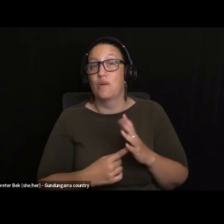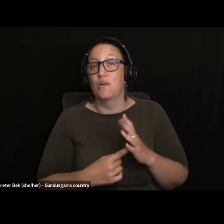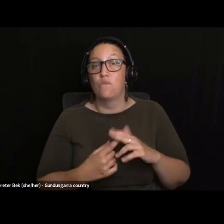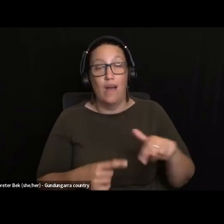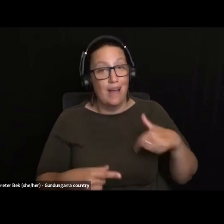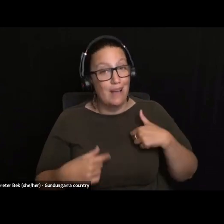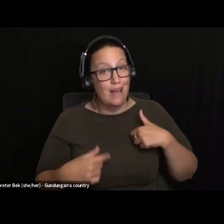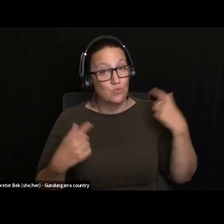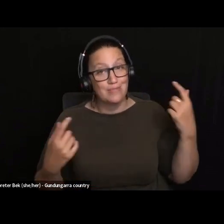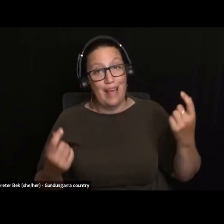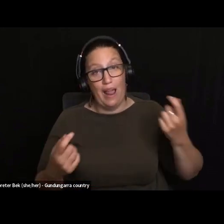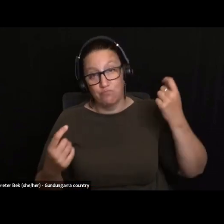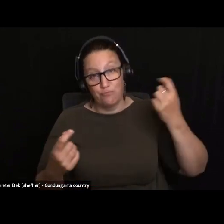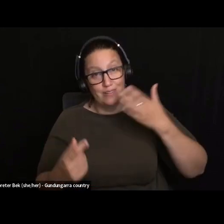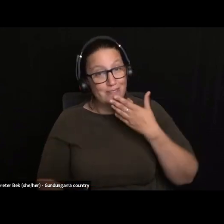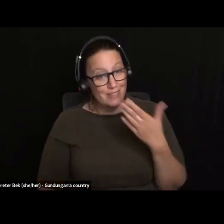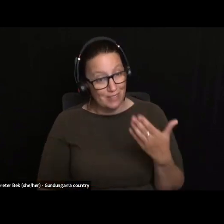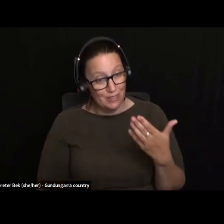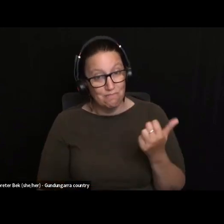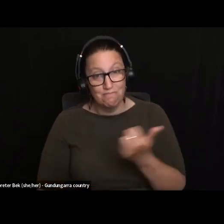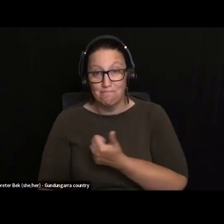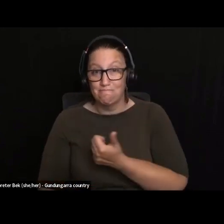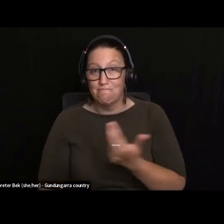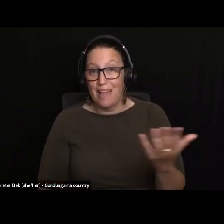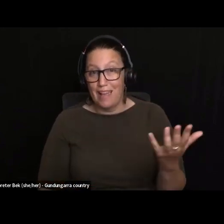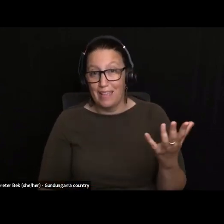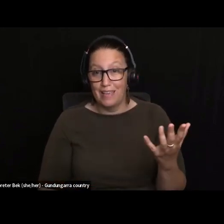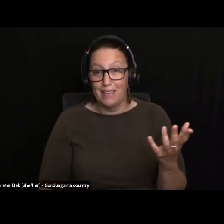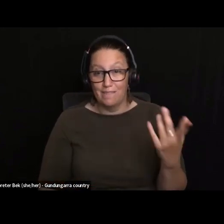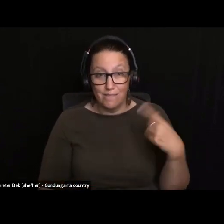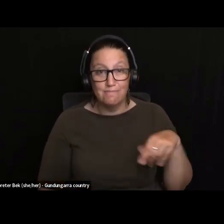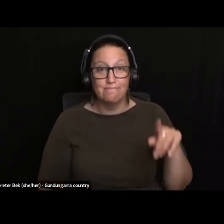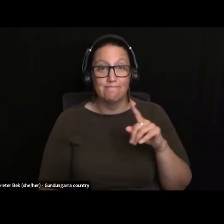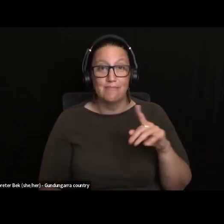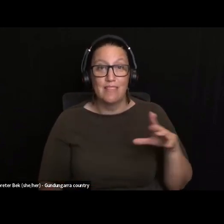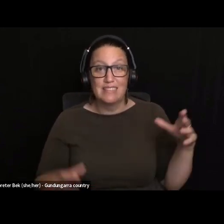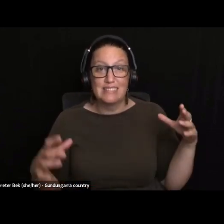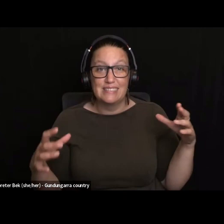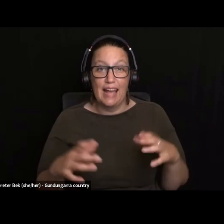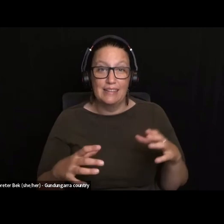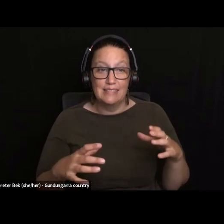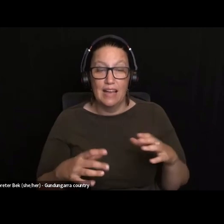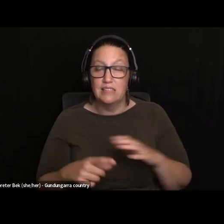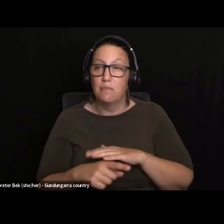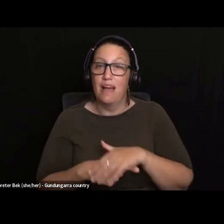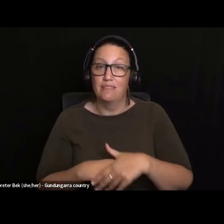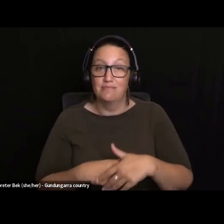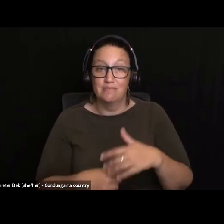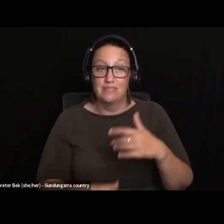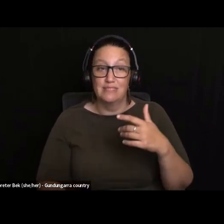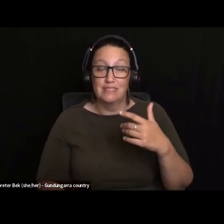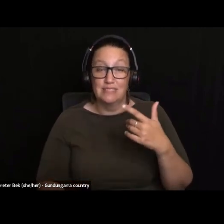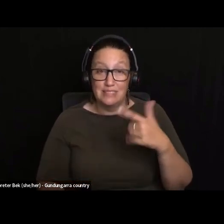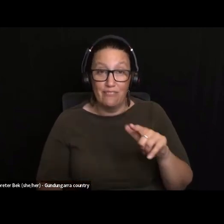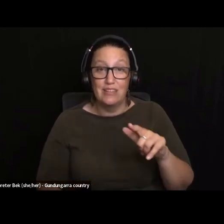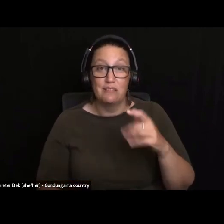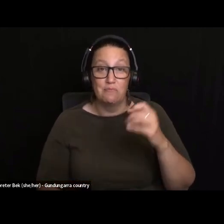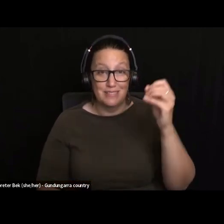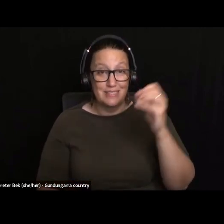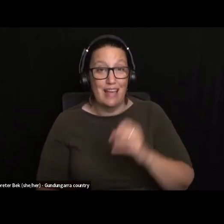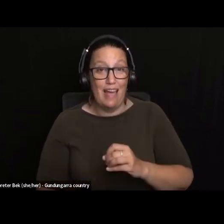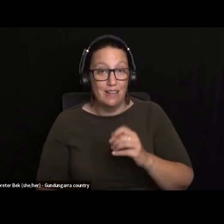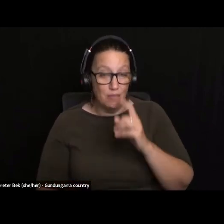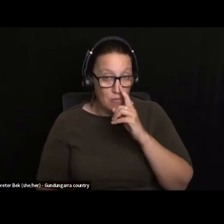celebrate, and many of the, our sector is about 70% of women working in the sector. So I really